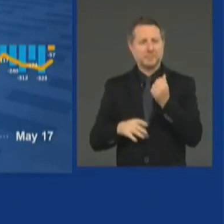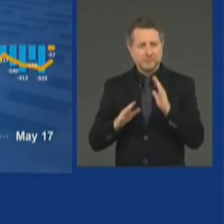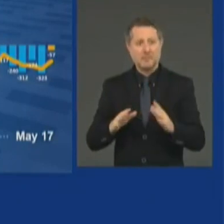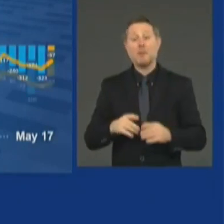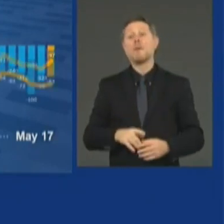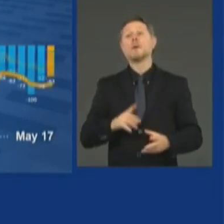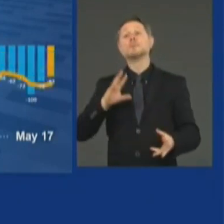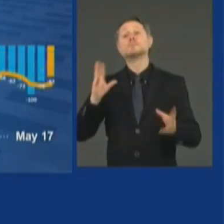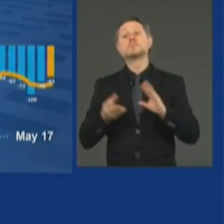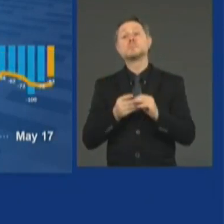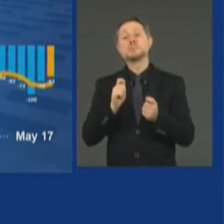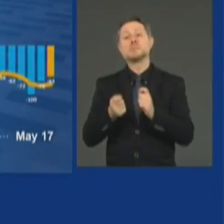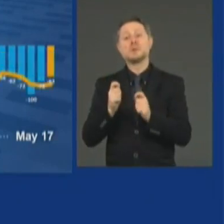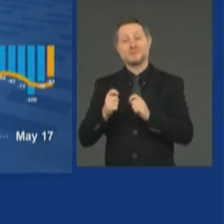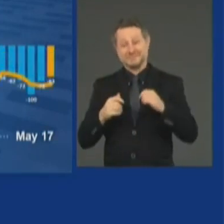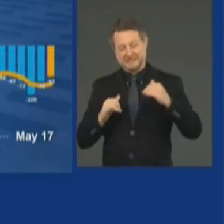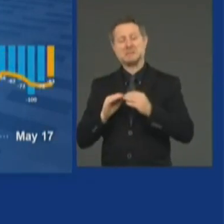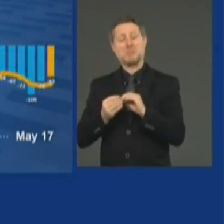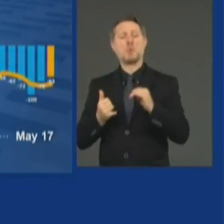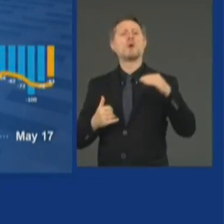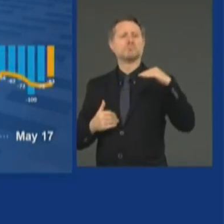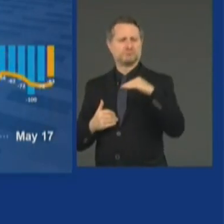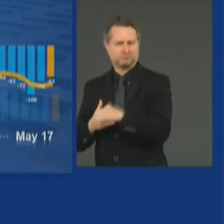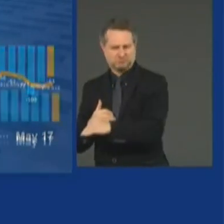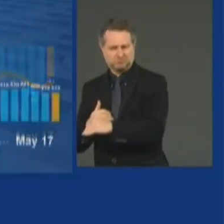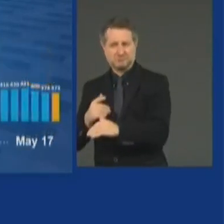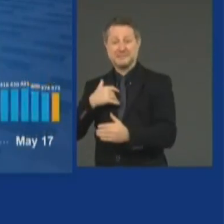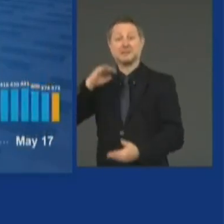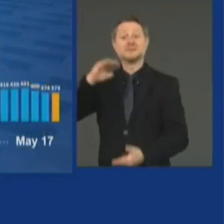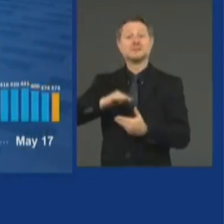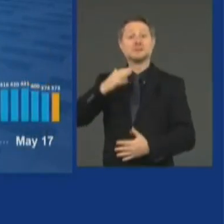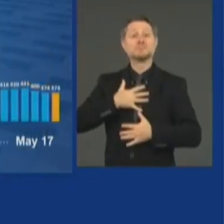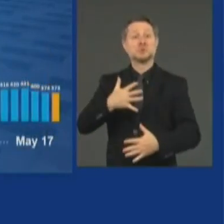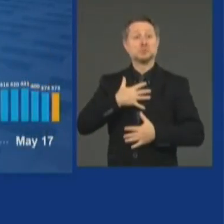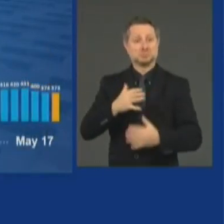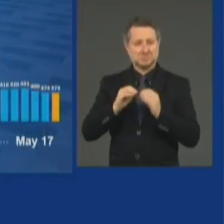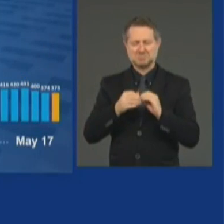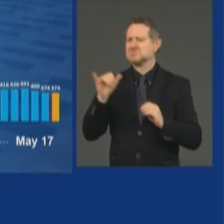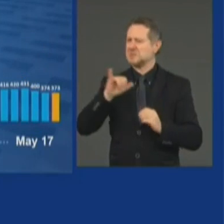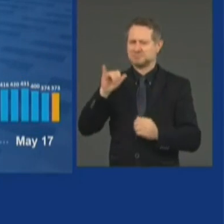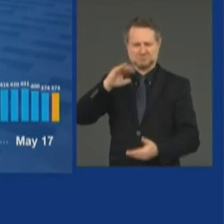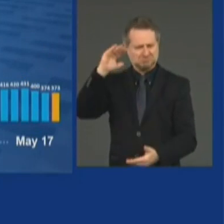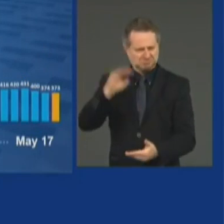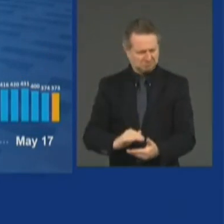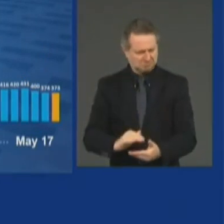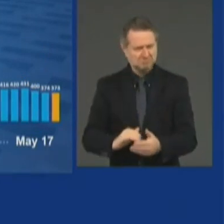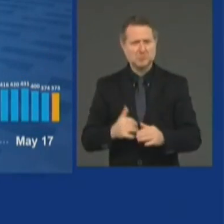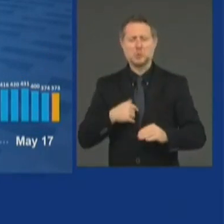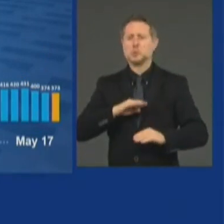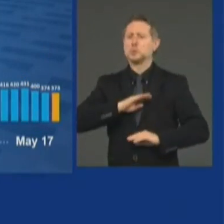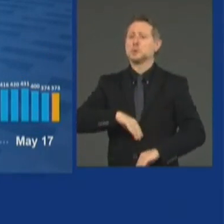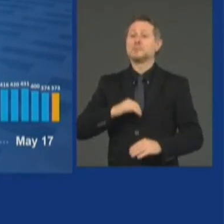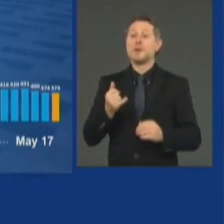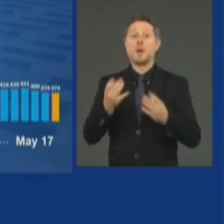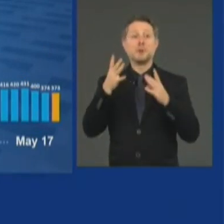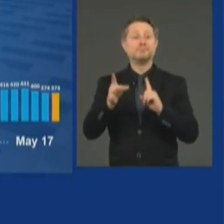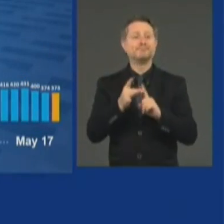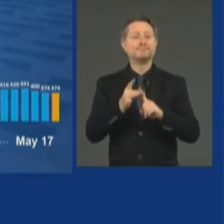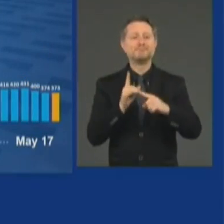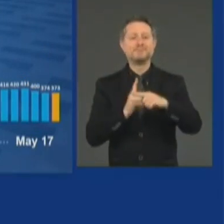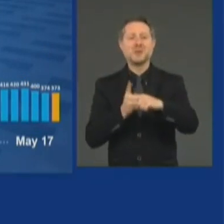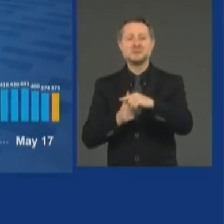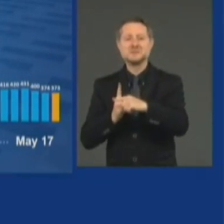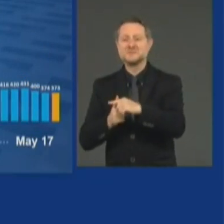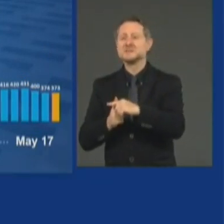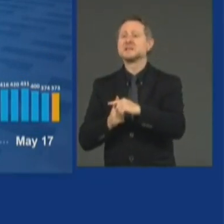Net change is down. Net change in intubations is down. The number of new cases per day is down by